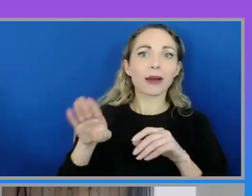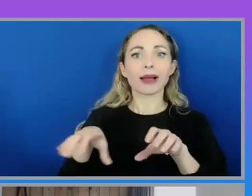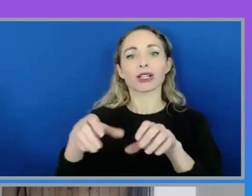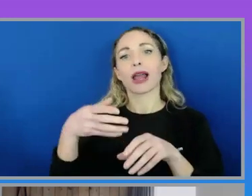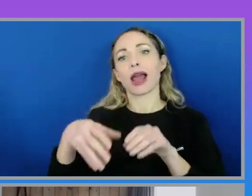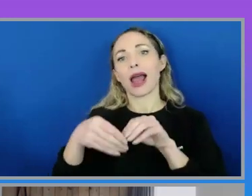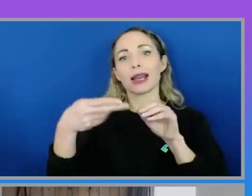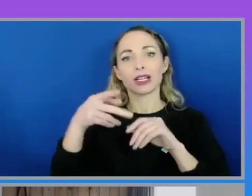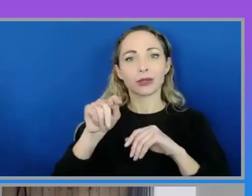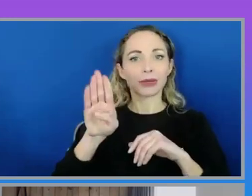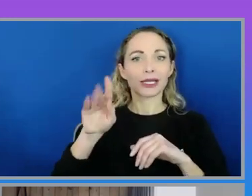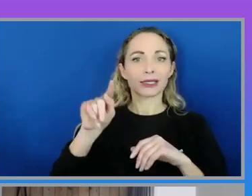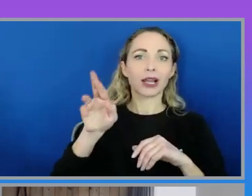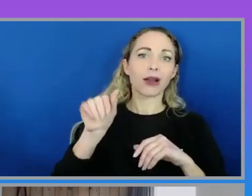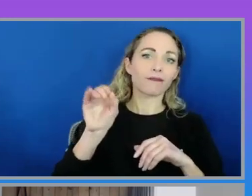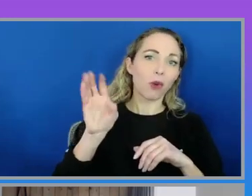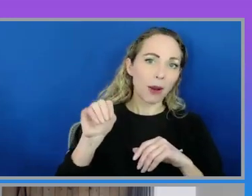Terraform, and so on.